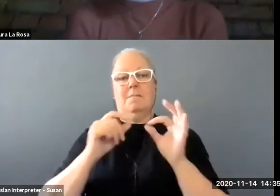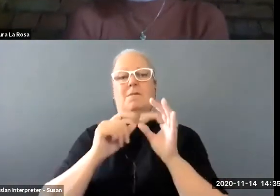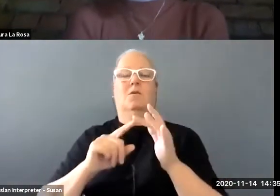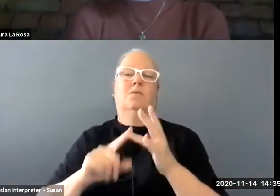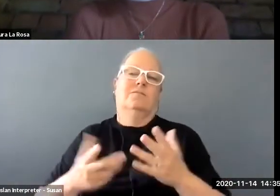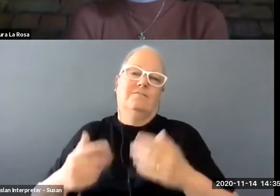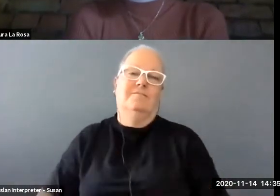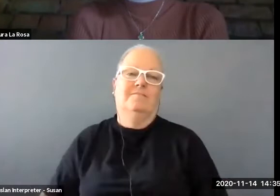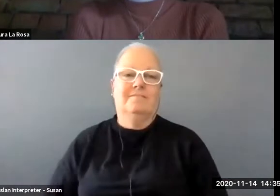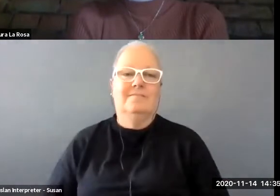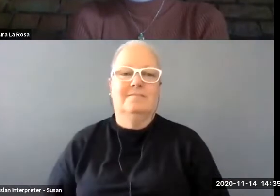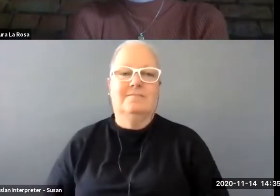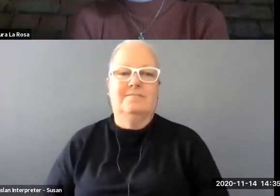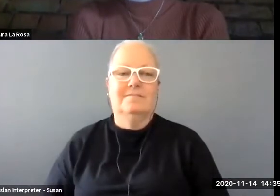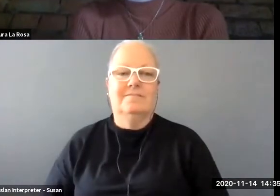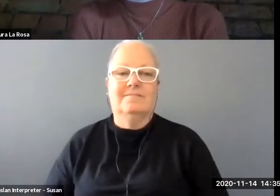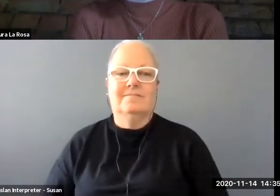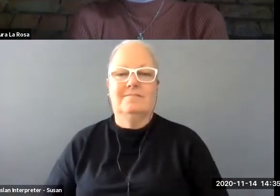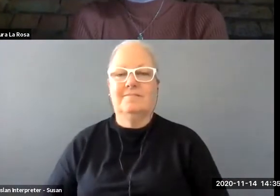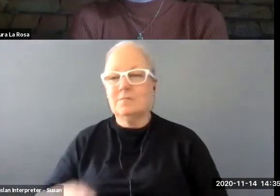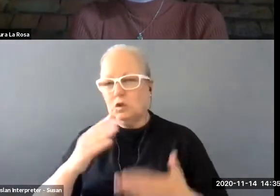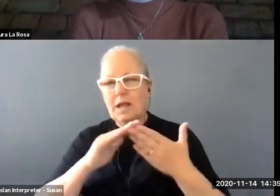don't know if that helps. No, that's not. And Anna,